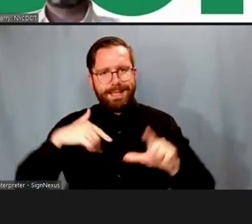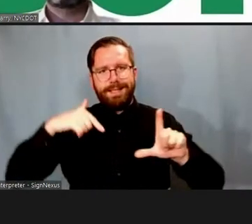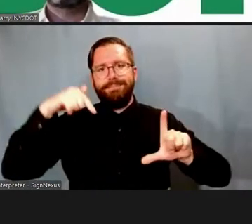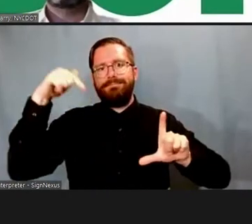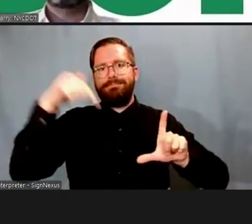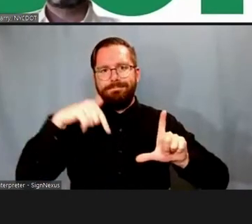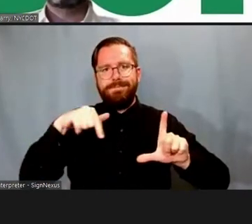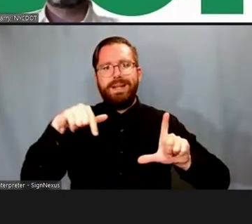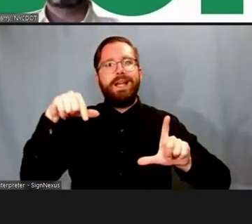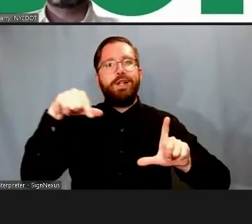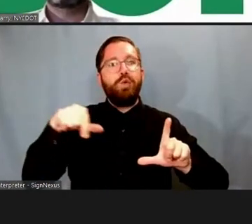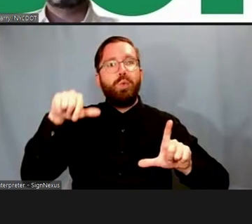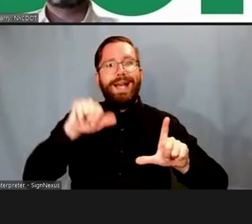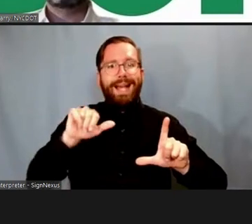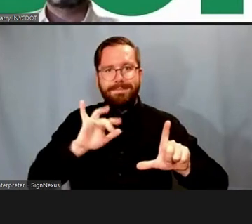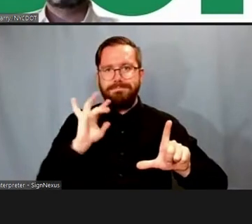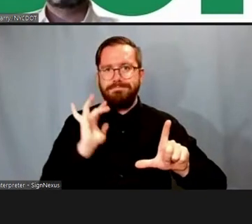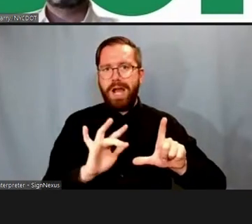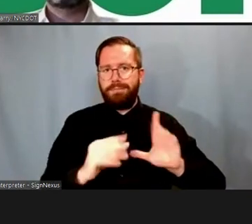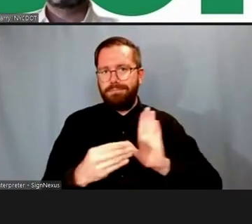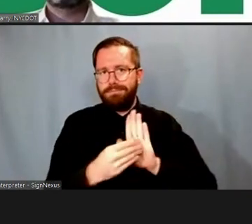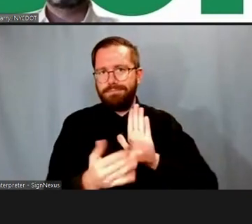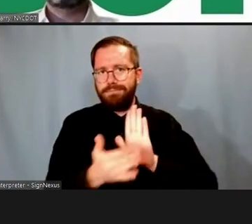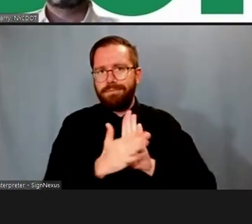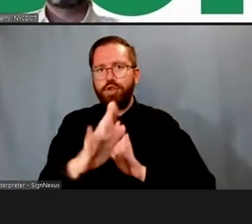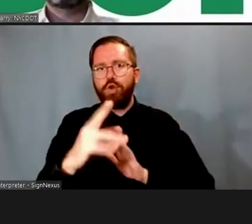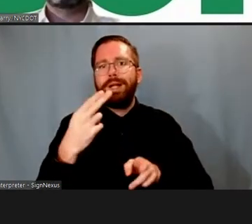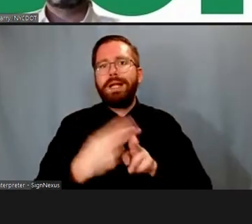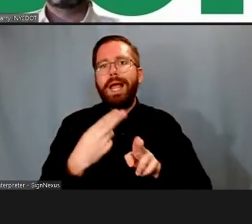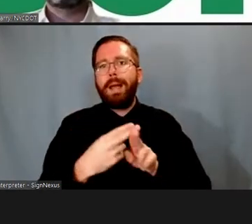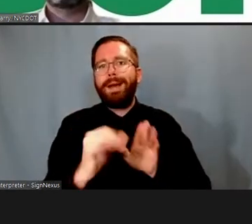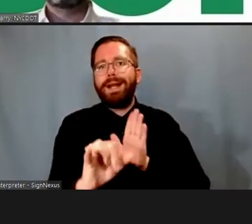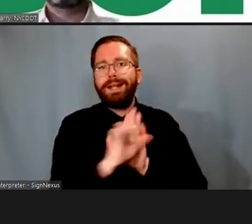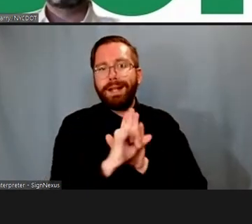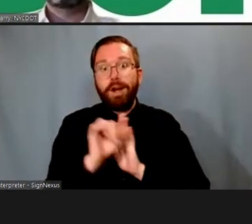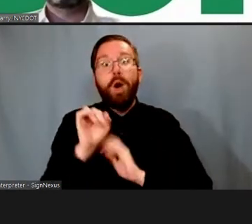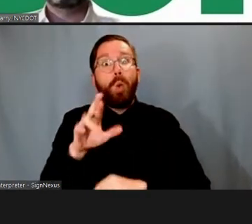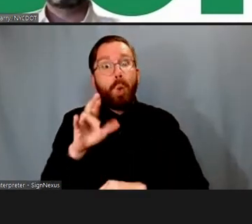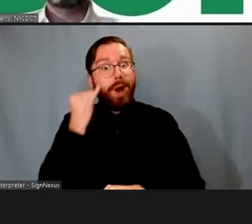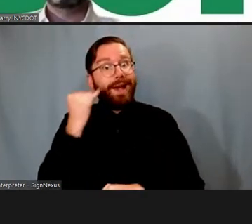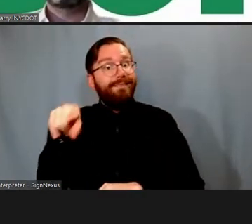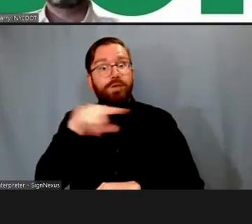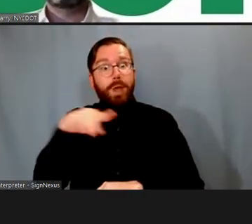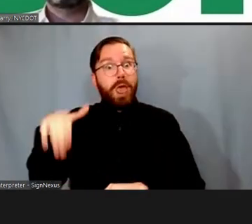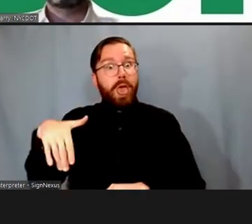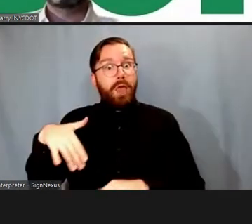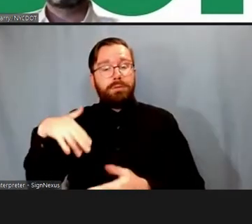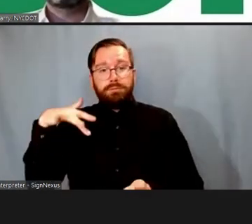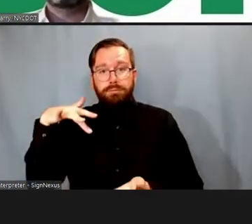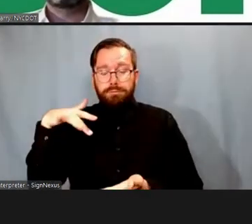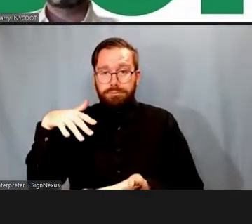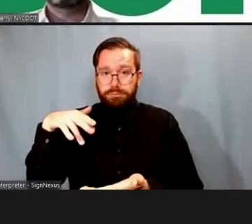not sign up to speak but would like to please identify yourself in the q a function